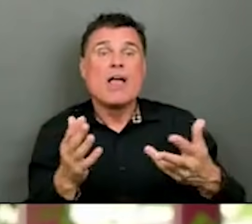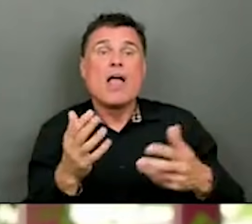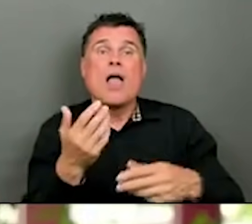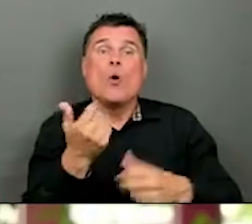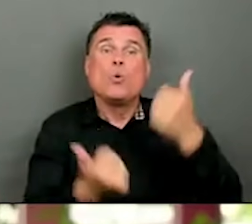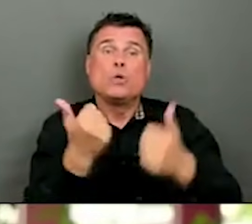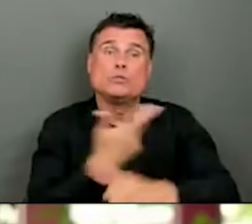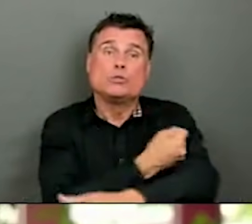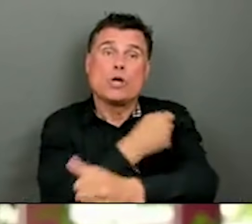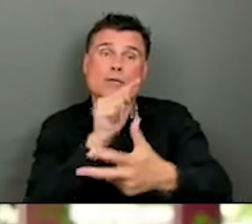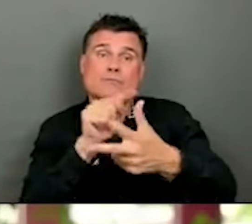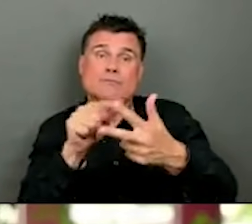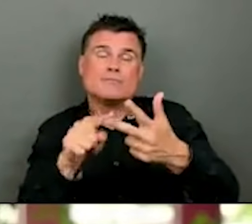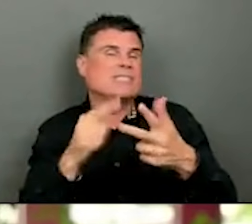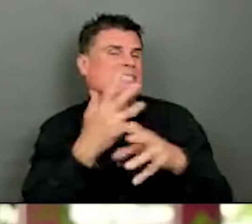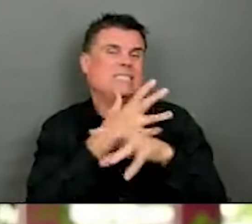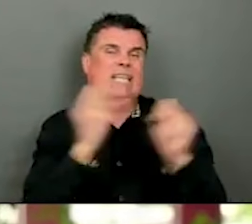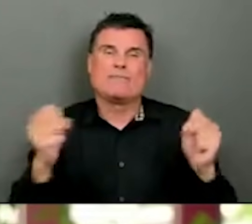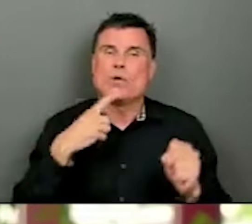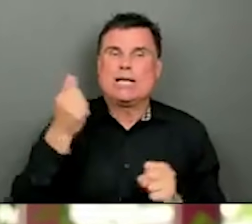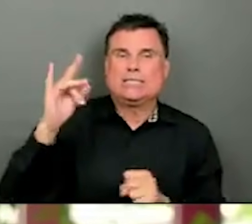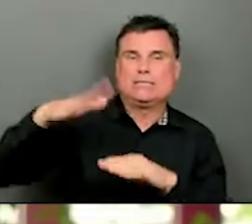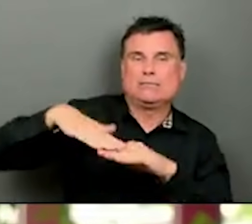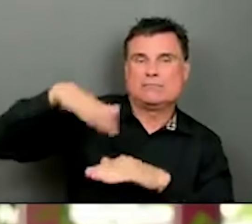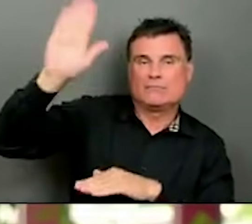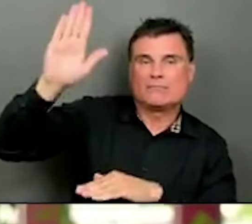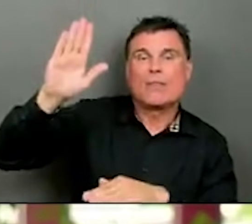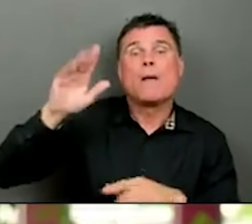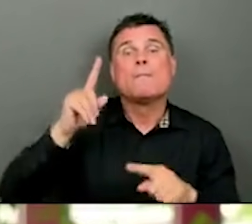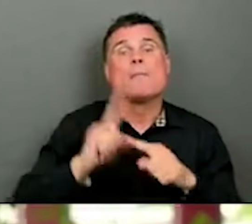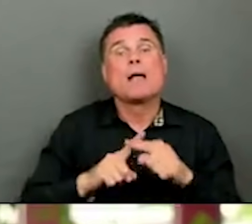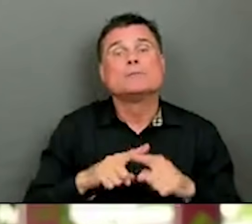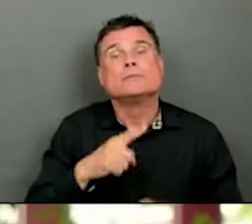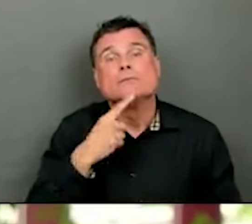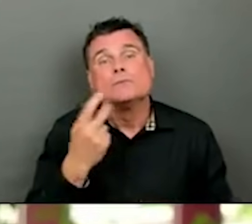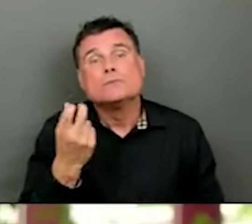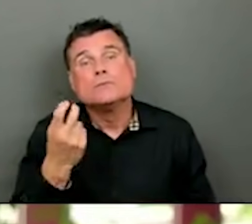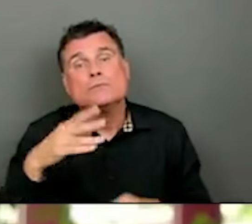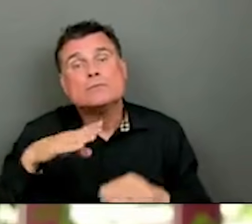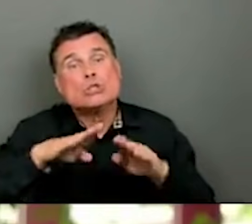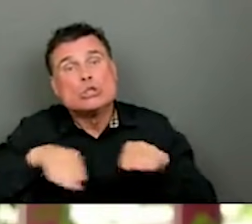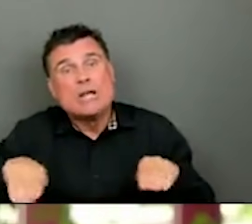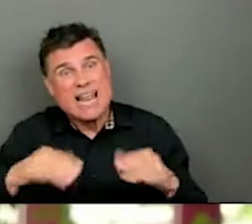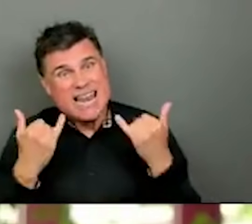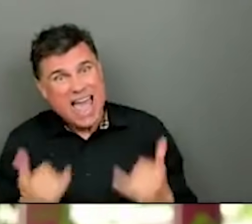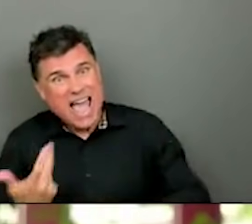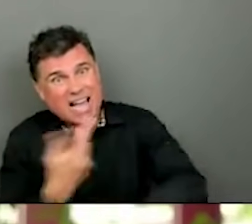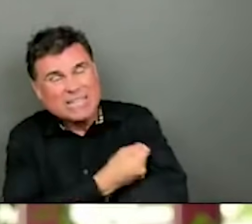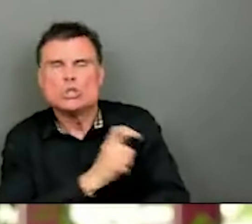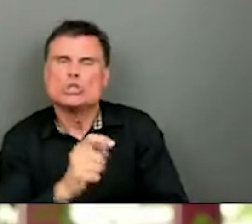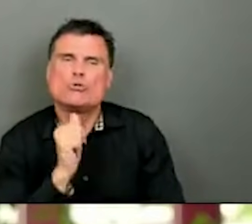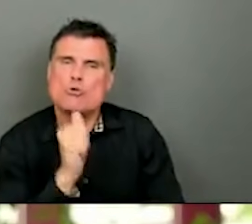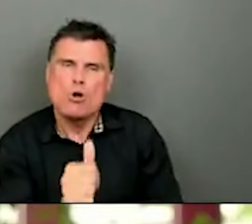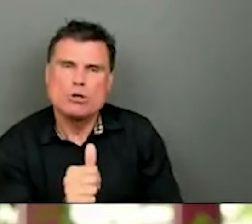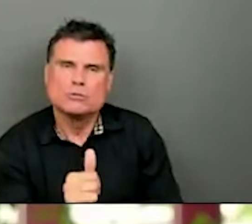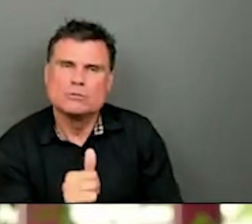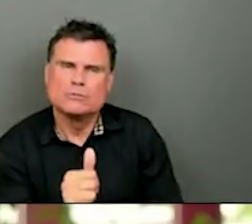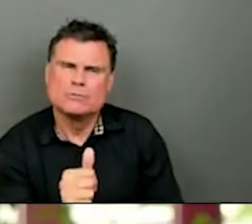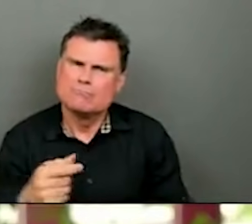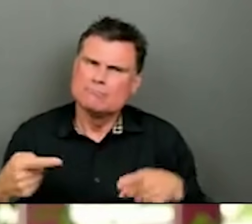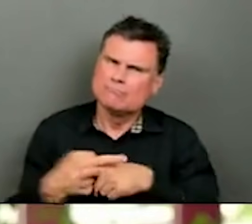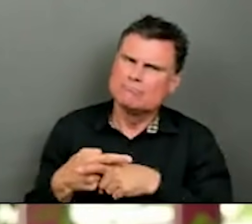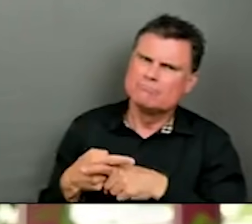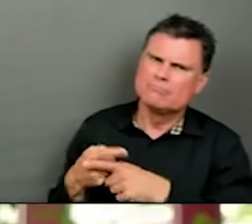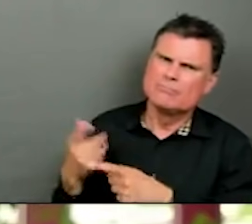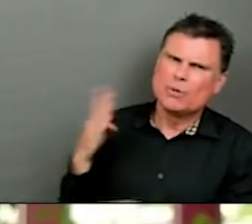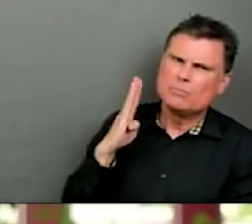older, and children should not be vaccinated for the moment. How do you square the World Health Organization guidance for what BC is doing?